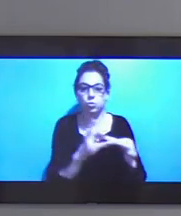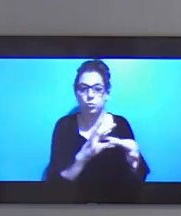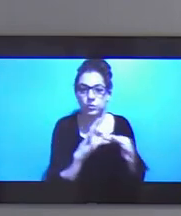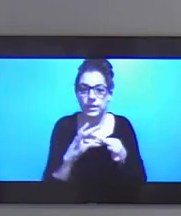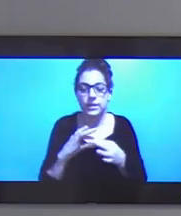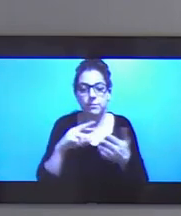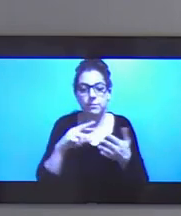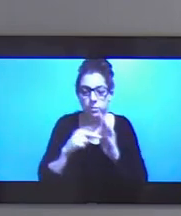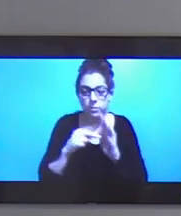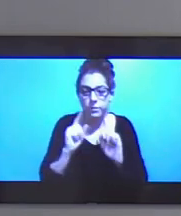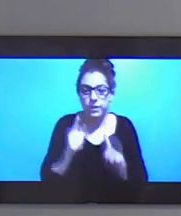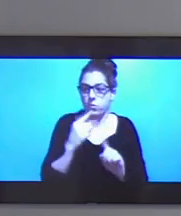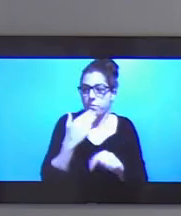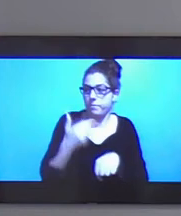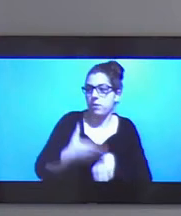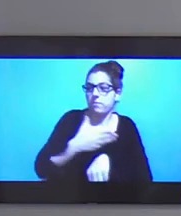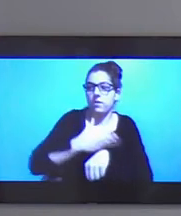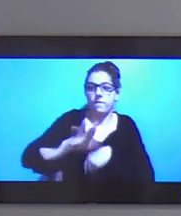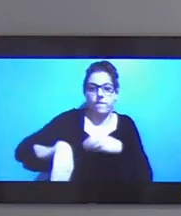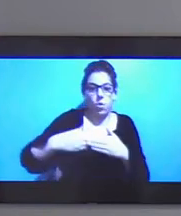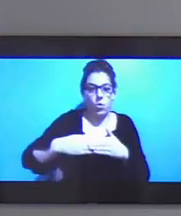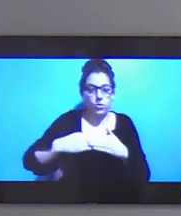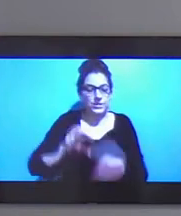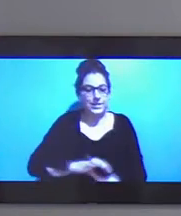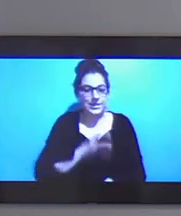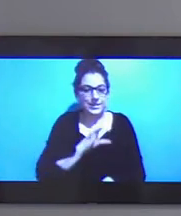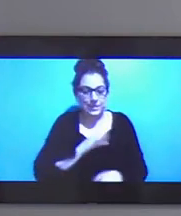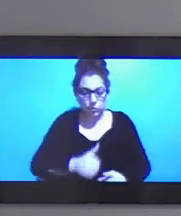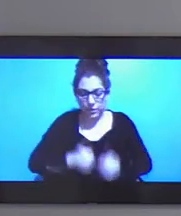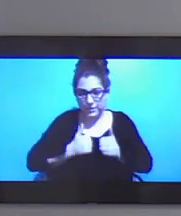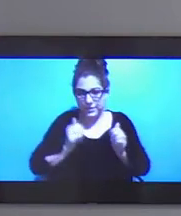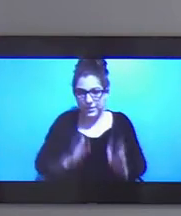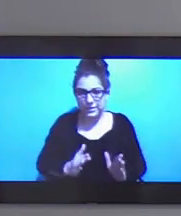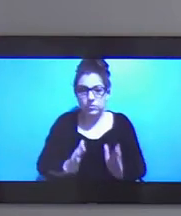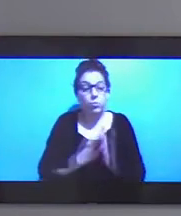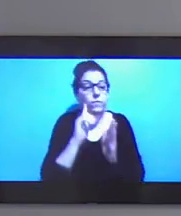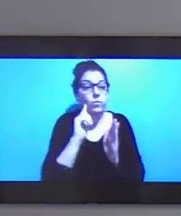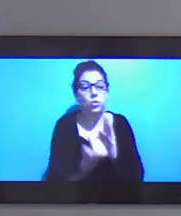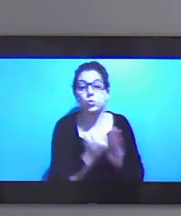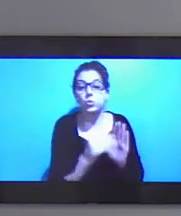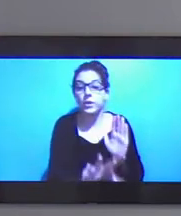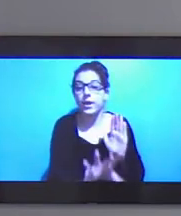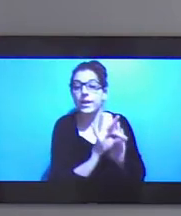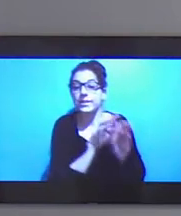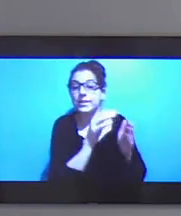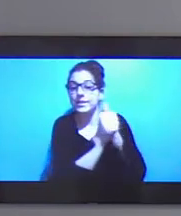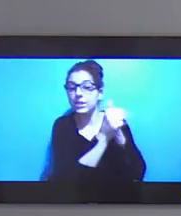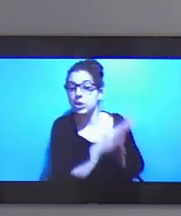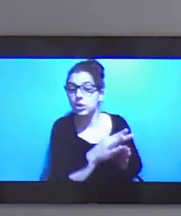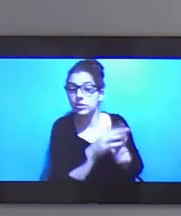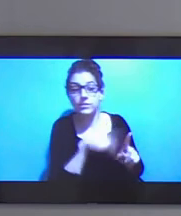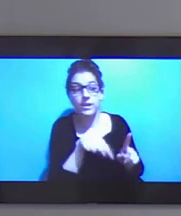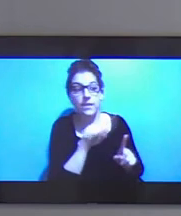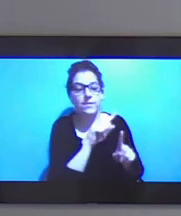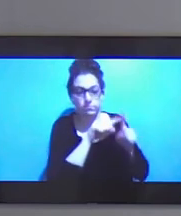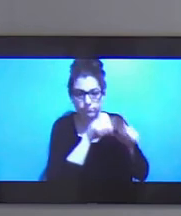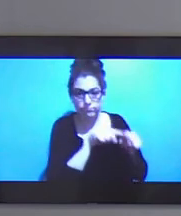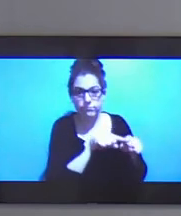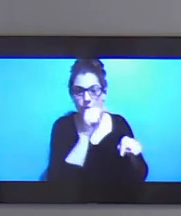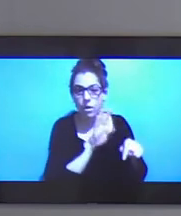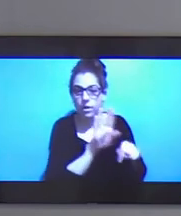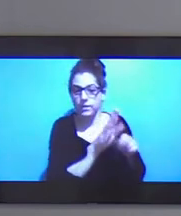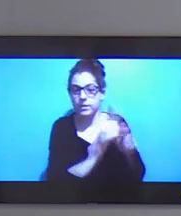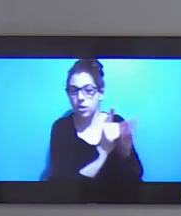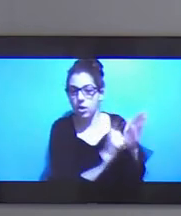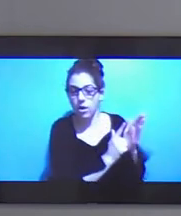betterment of all citizens and residents. We pray as well for newly elected leaders, that they may rely on God's divine law as a source of